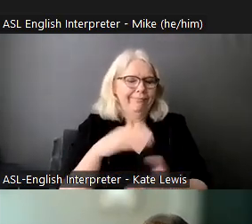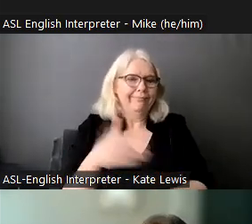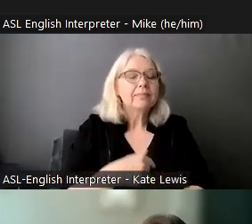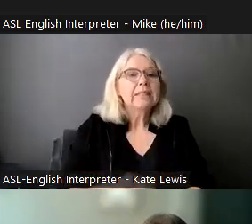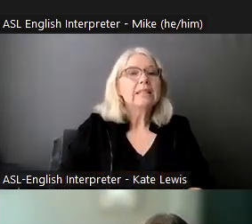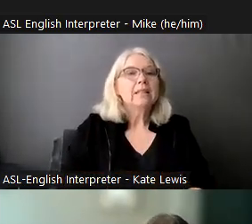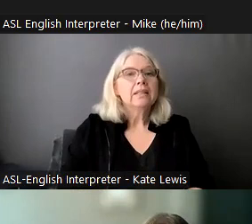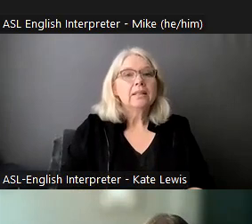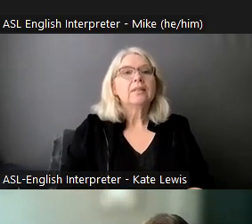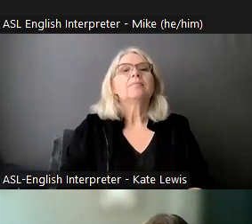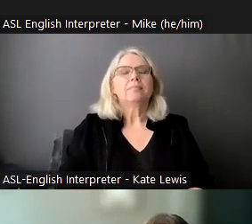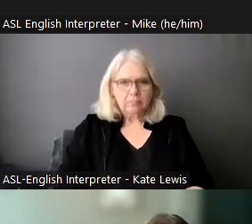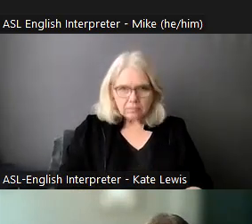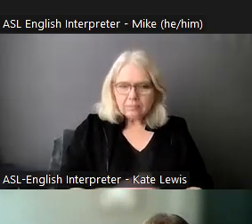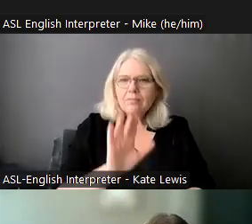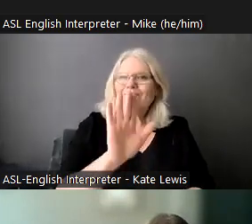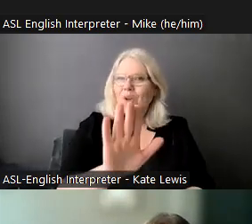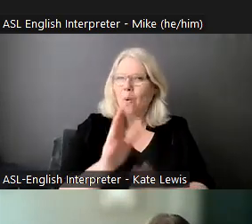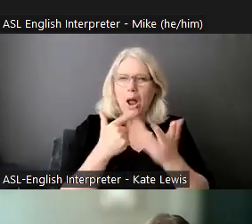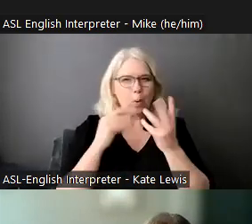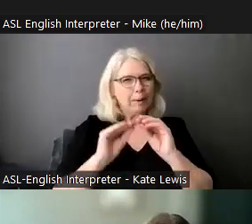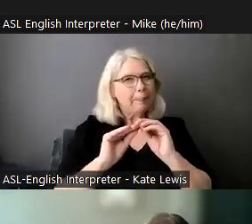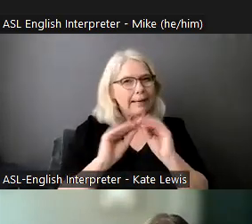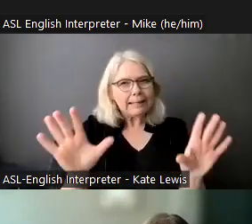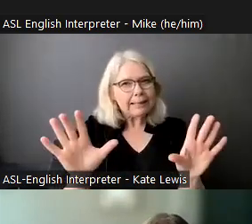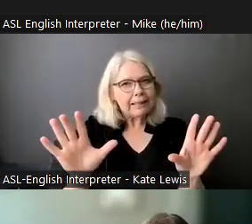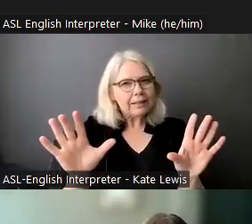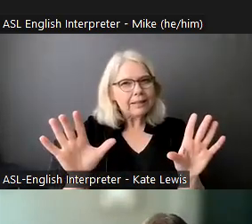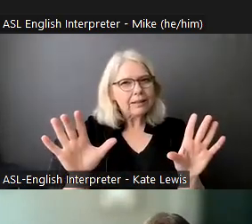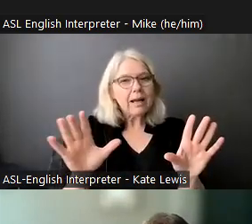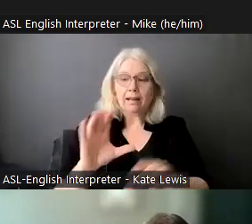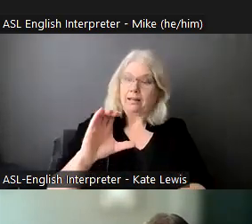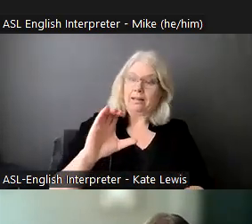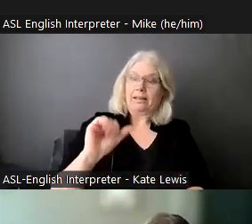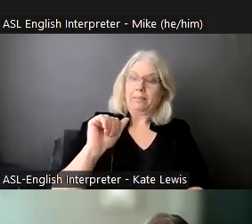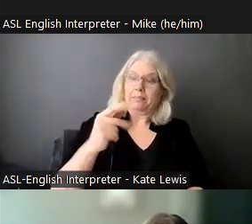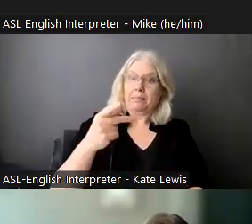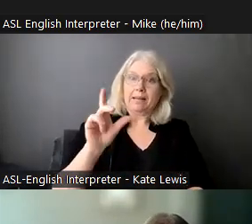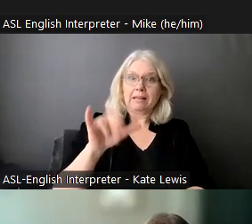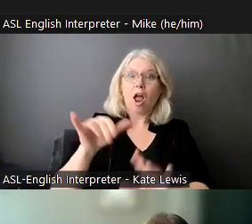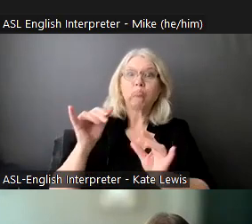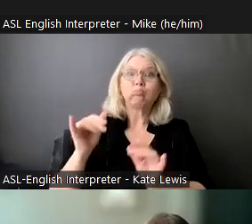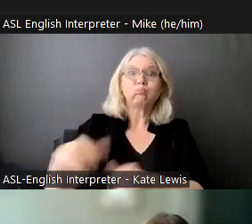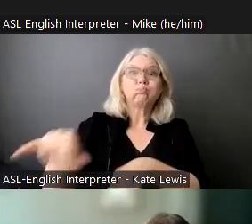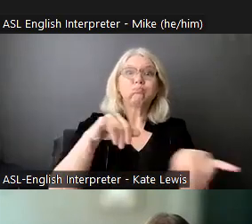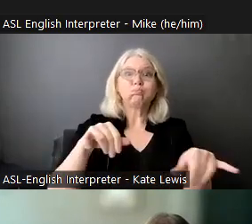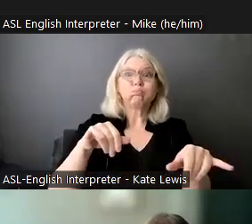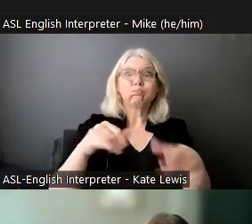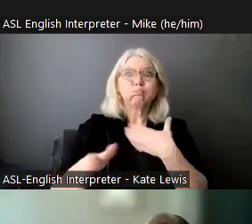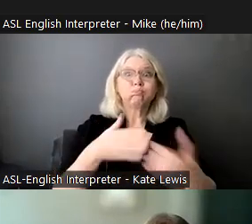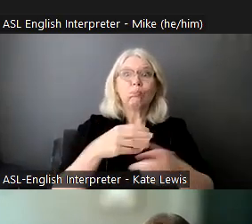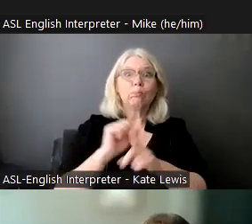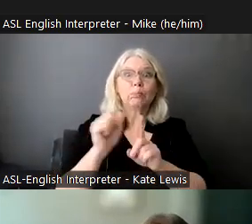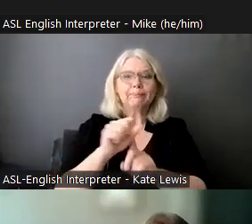So very important to know that there are different types of capacity. There are different types of medical and legal